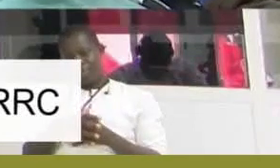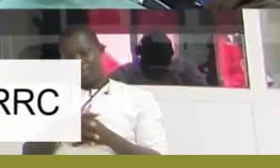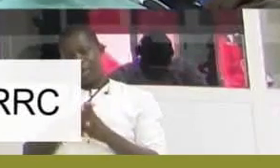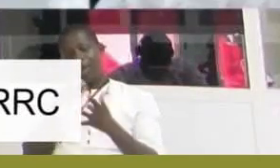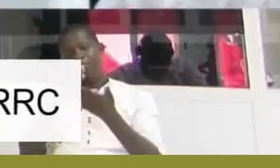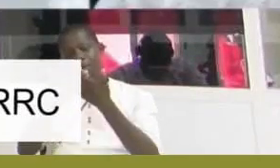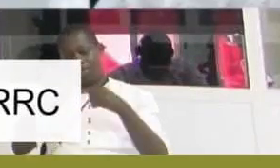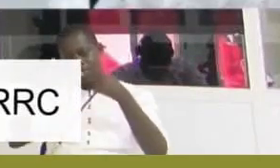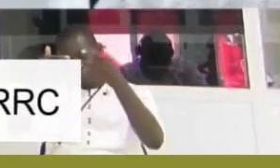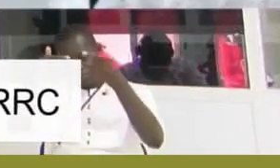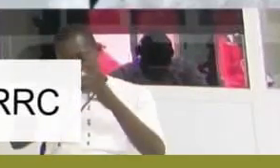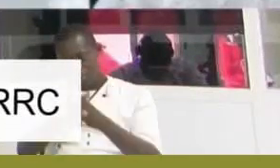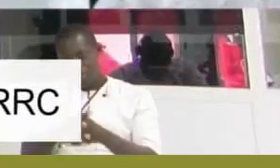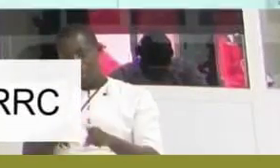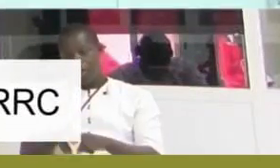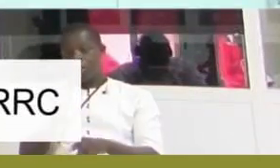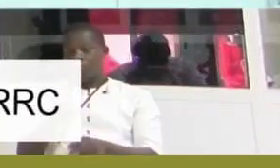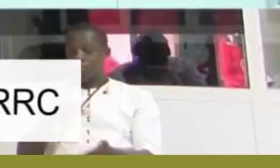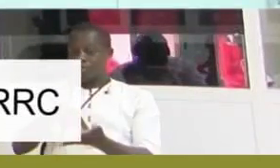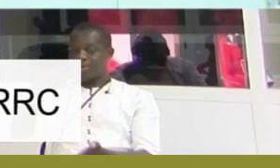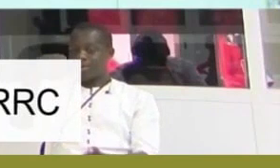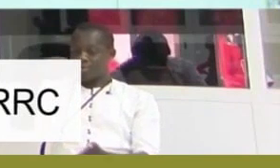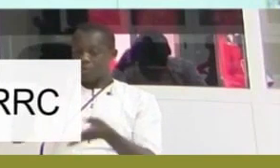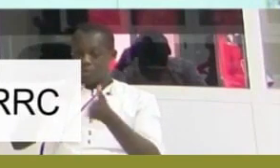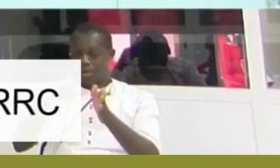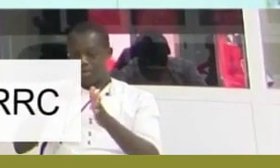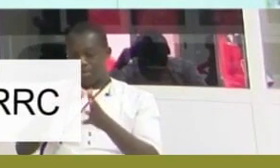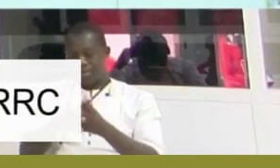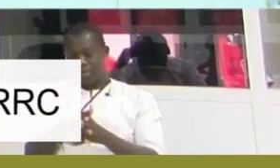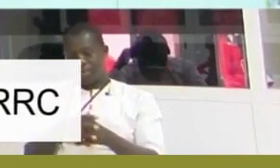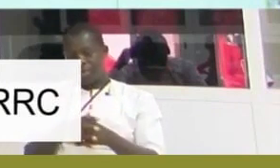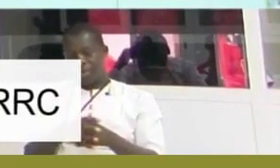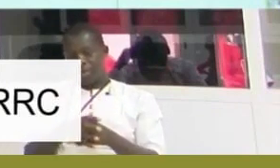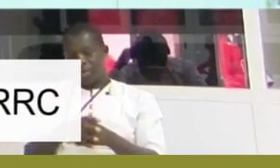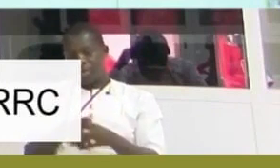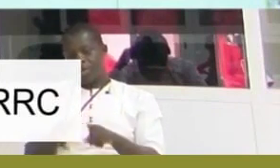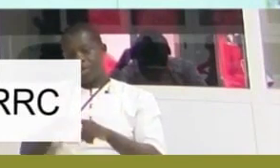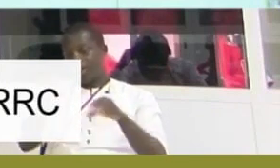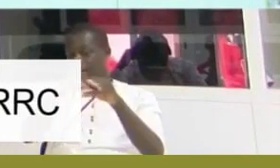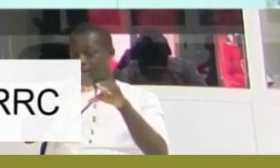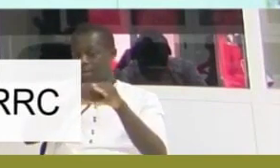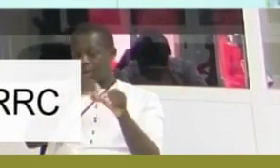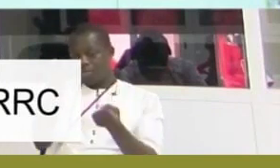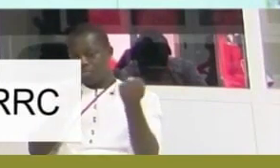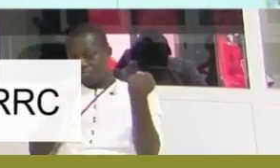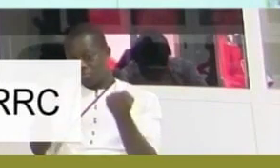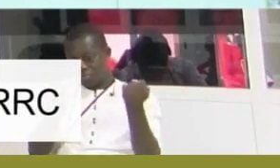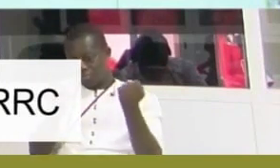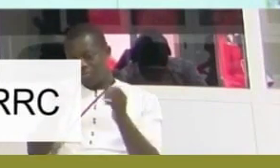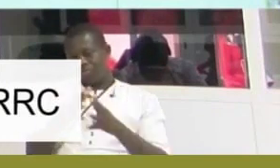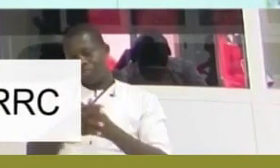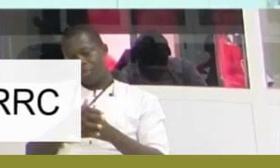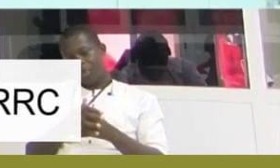Proceed, please. So ngul dawale nyama. So we got up that way. Ndundana motol kono. We got into our